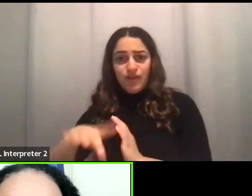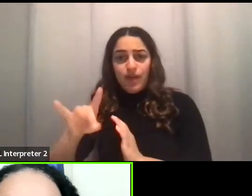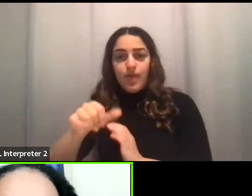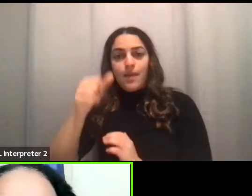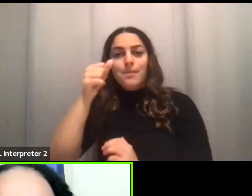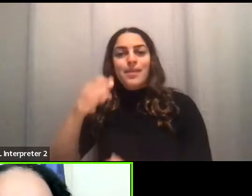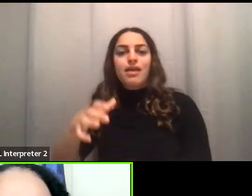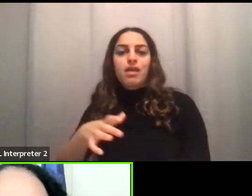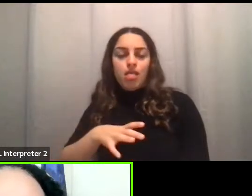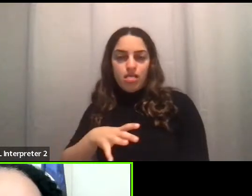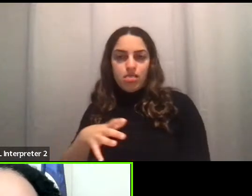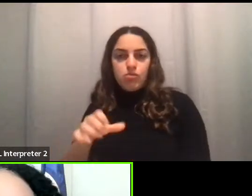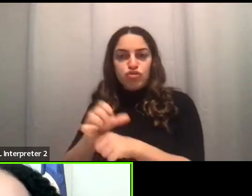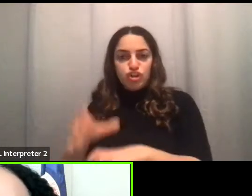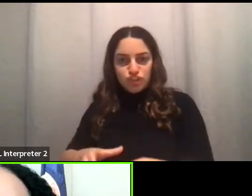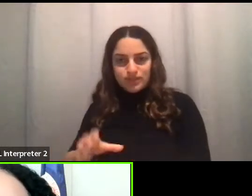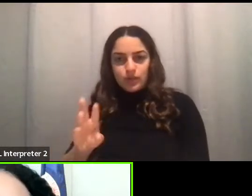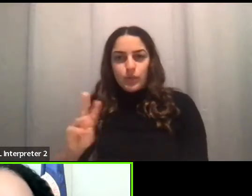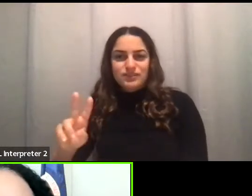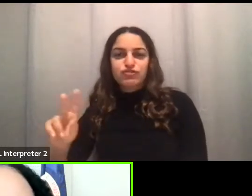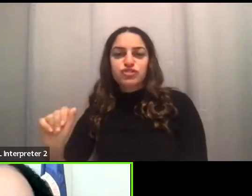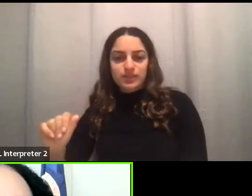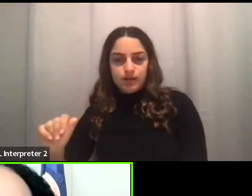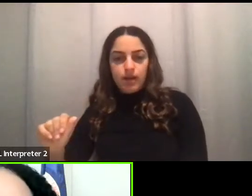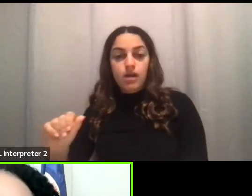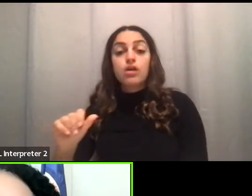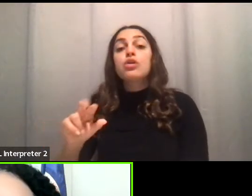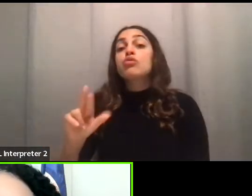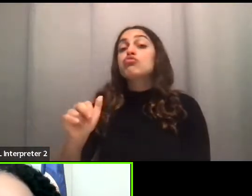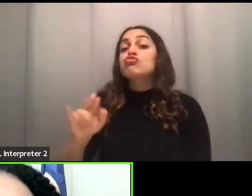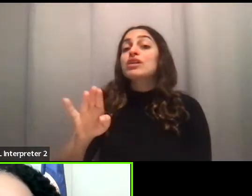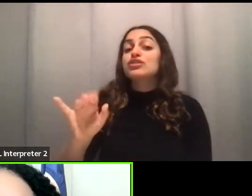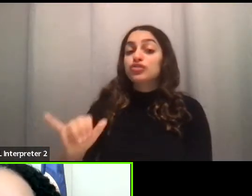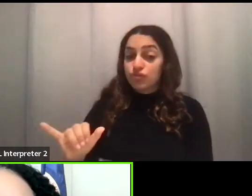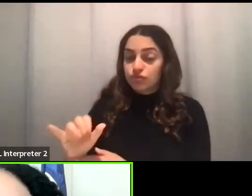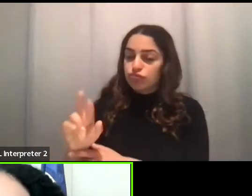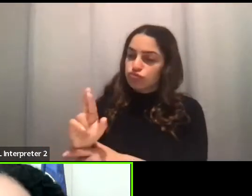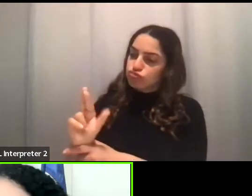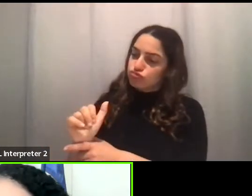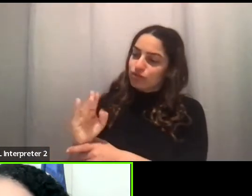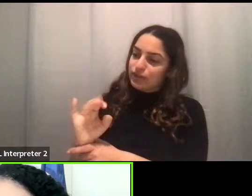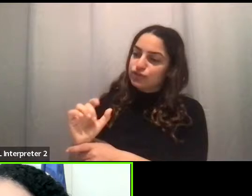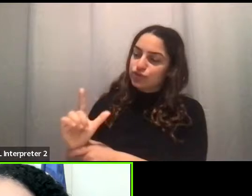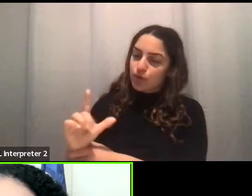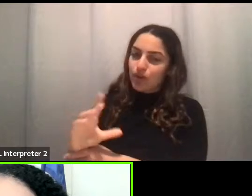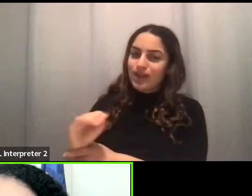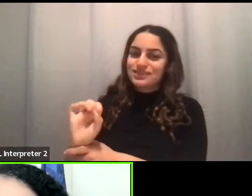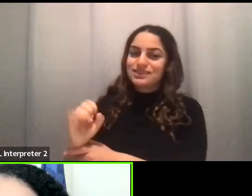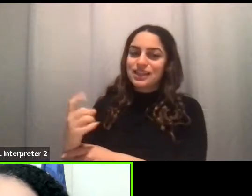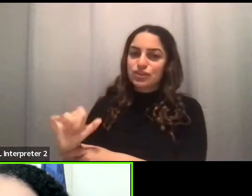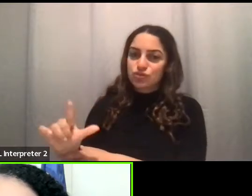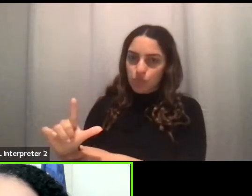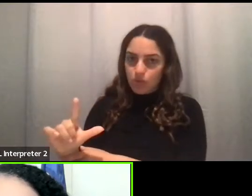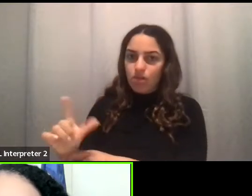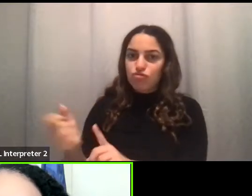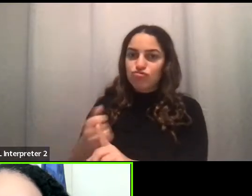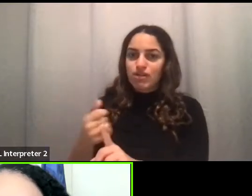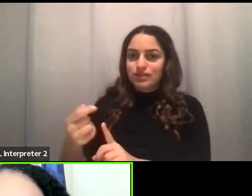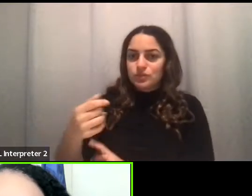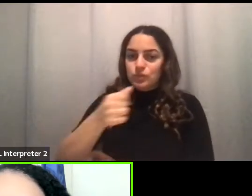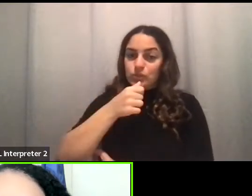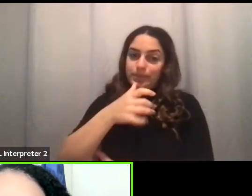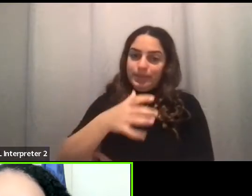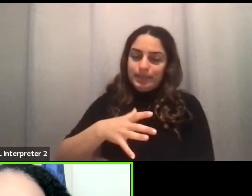construction site racially and sexually harassed to female laborers and threw roofing tiles at them when they objected a